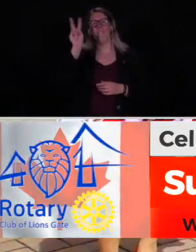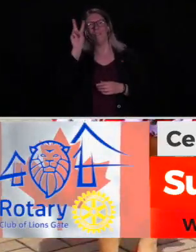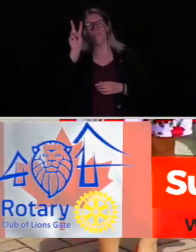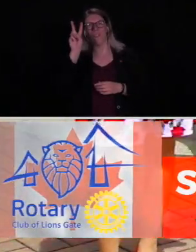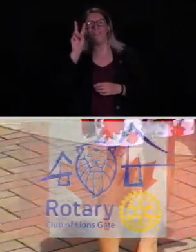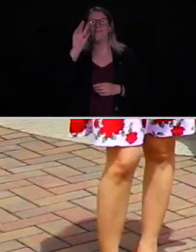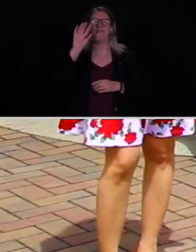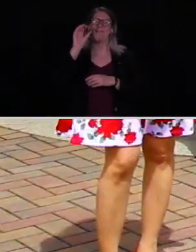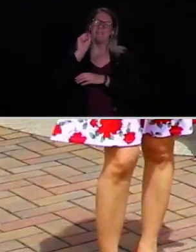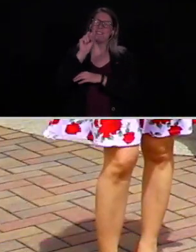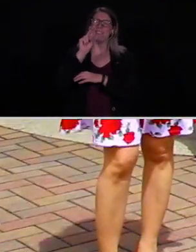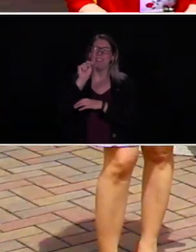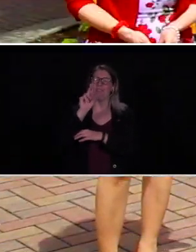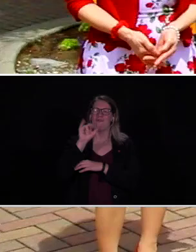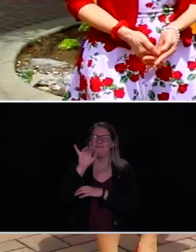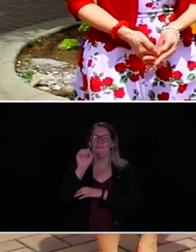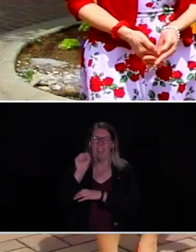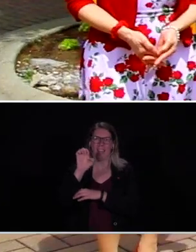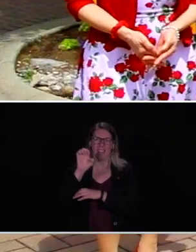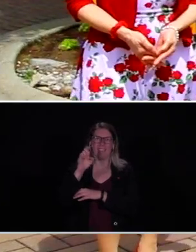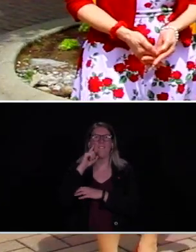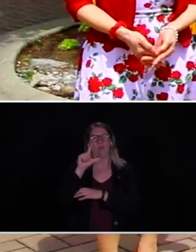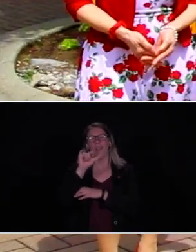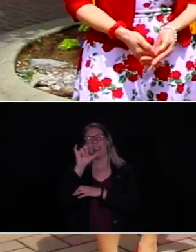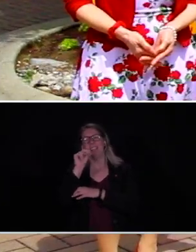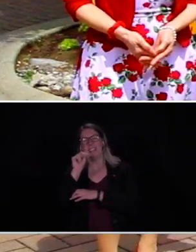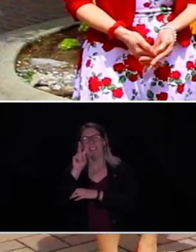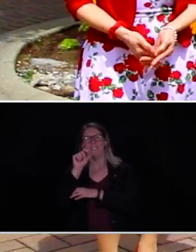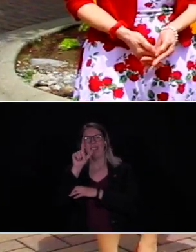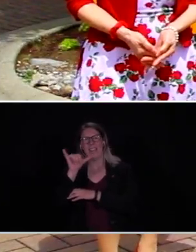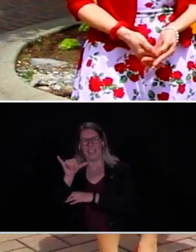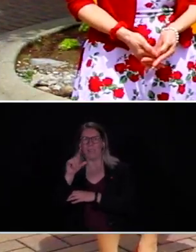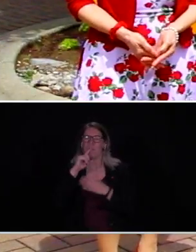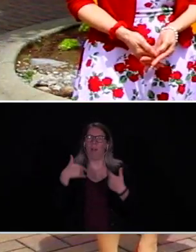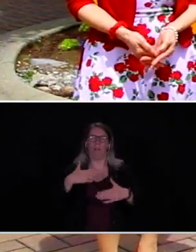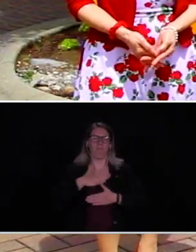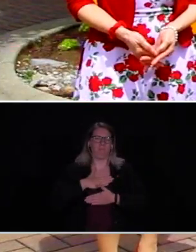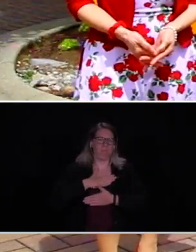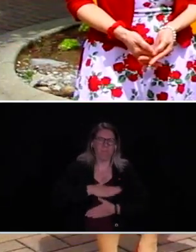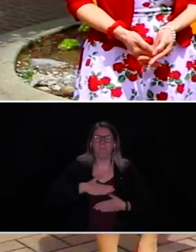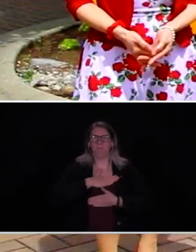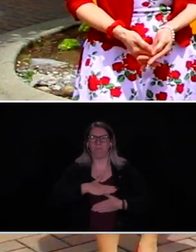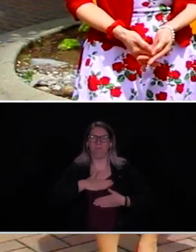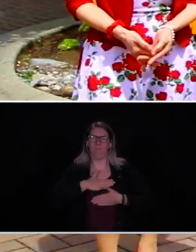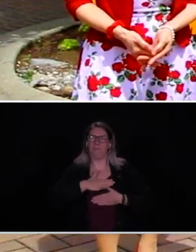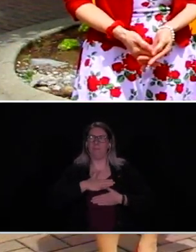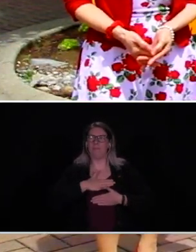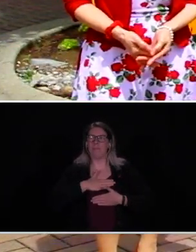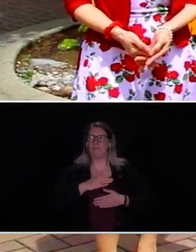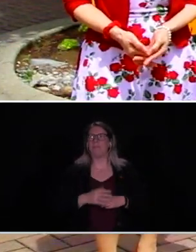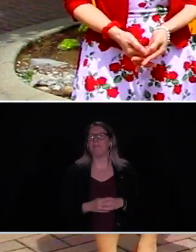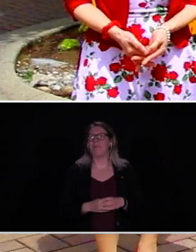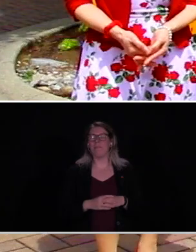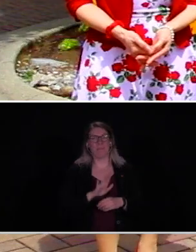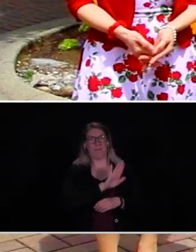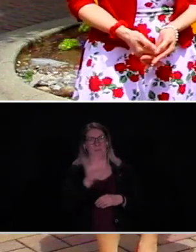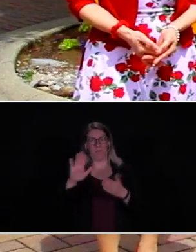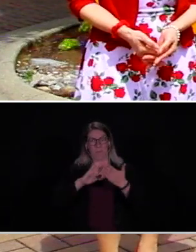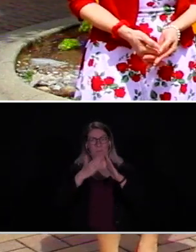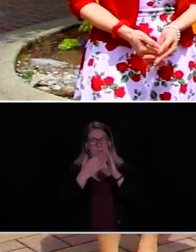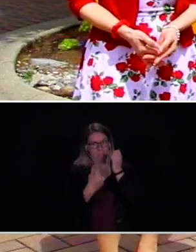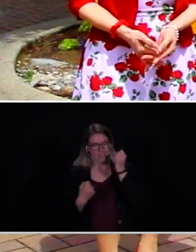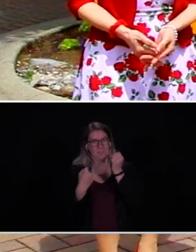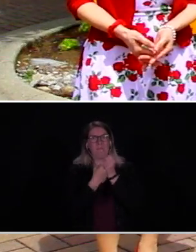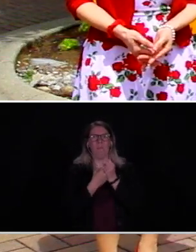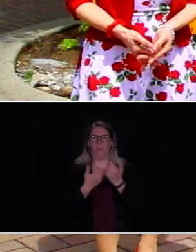Lynn Valley. That saying them how appreciative we are from the community support in